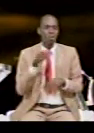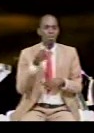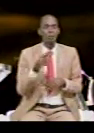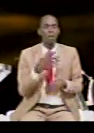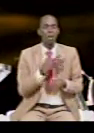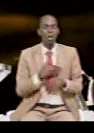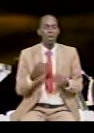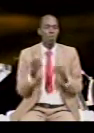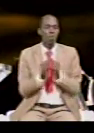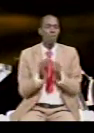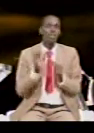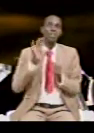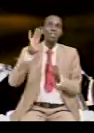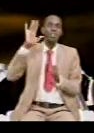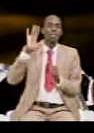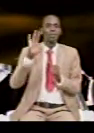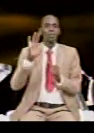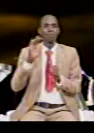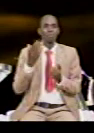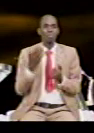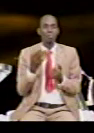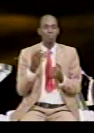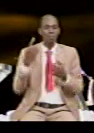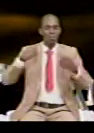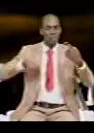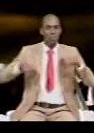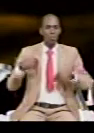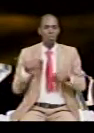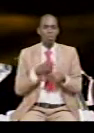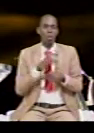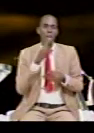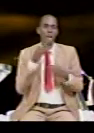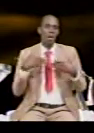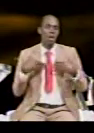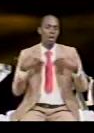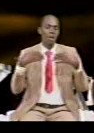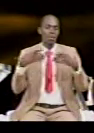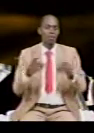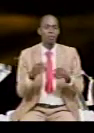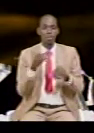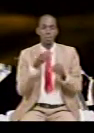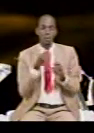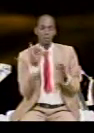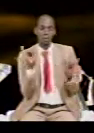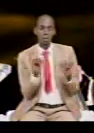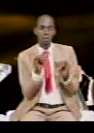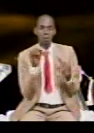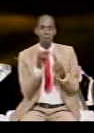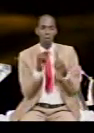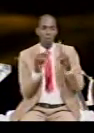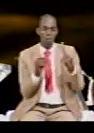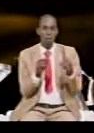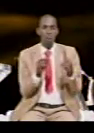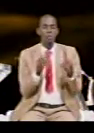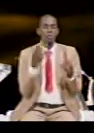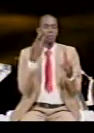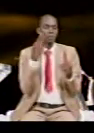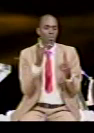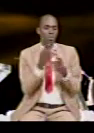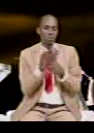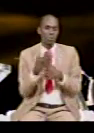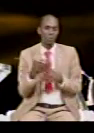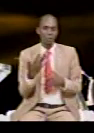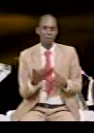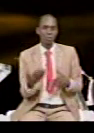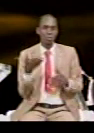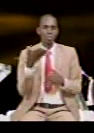healed. We want to look at, in this subsection, Christ, our Savior, the source of victory.